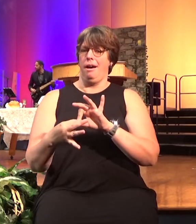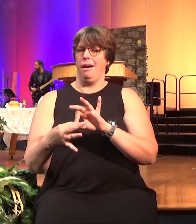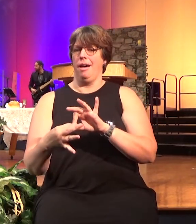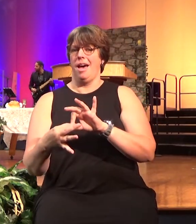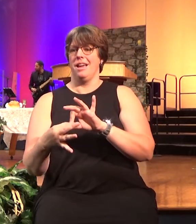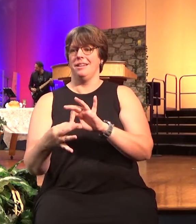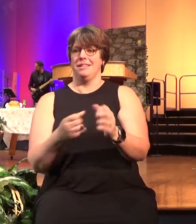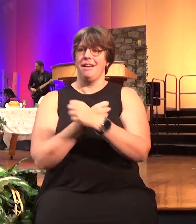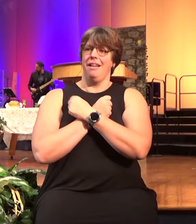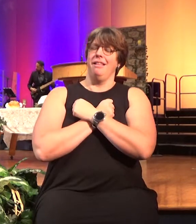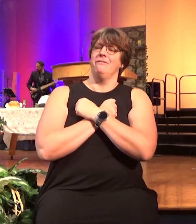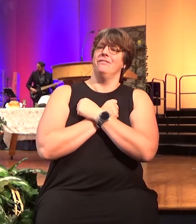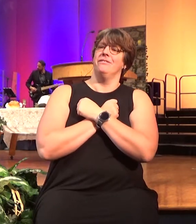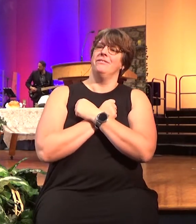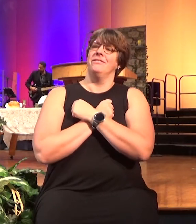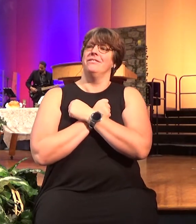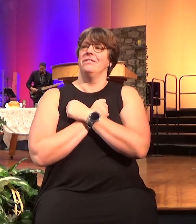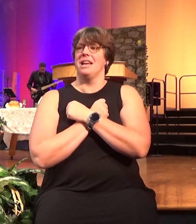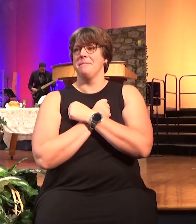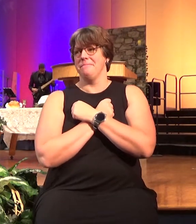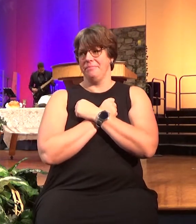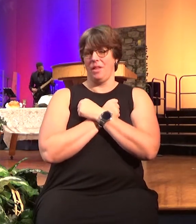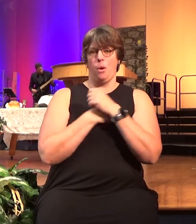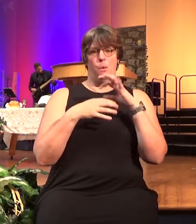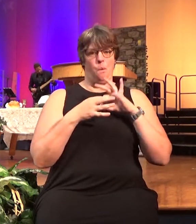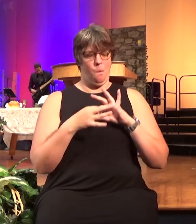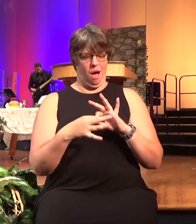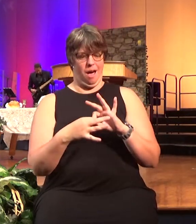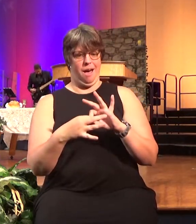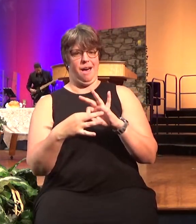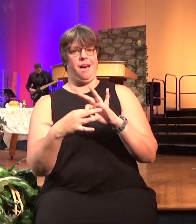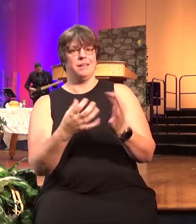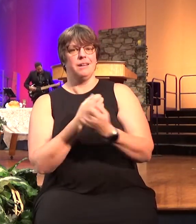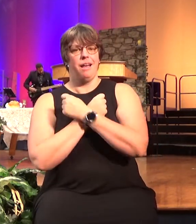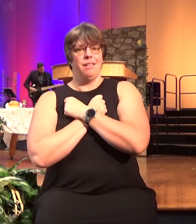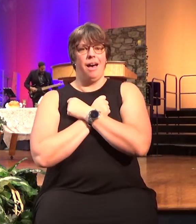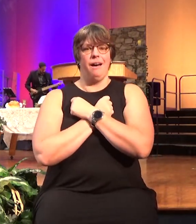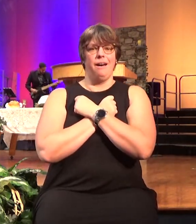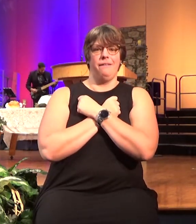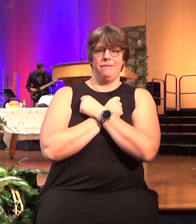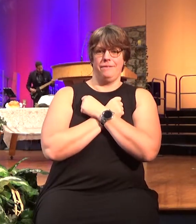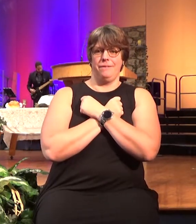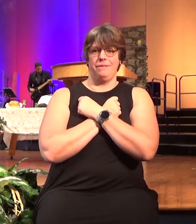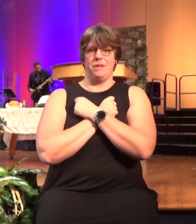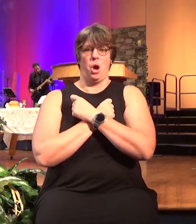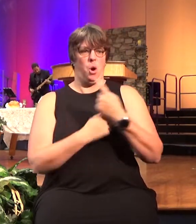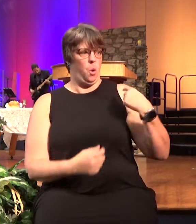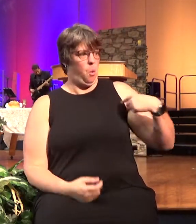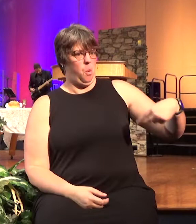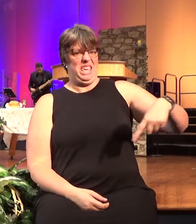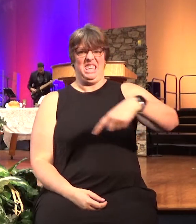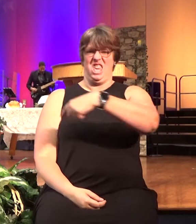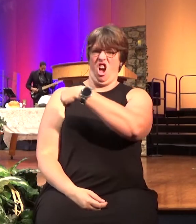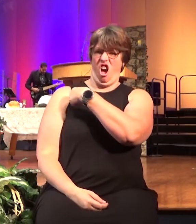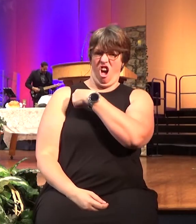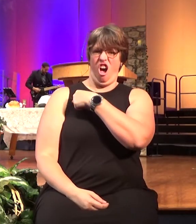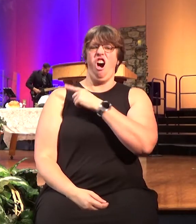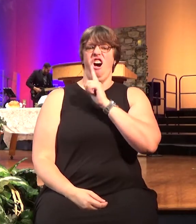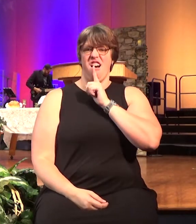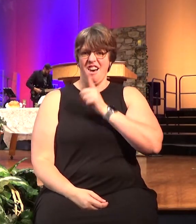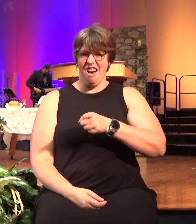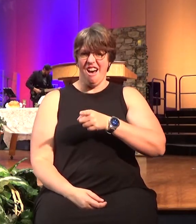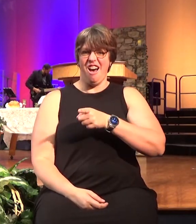So tear down all your walls and let your spirit take the fall in